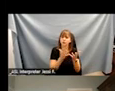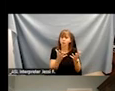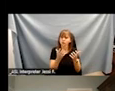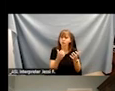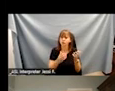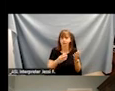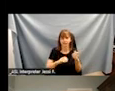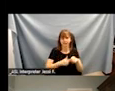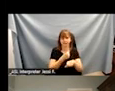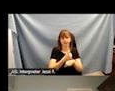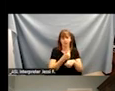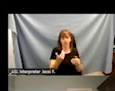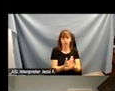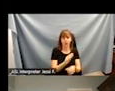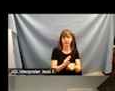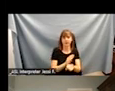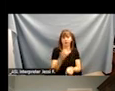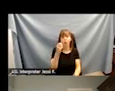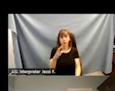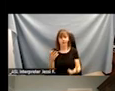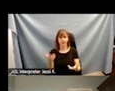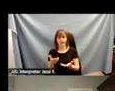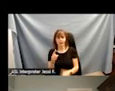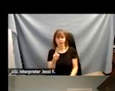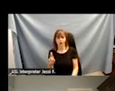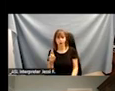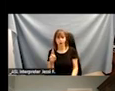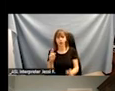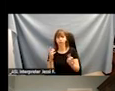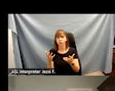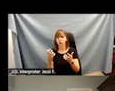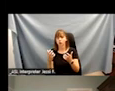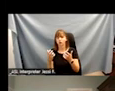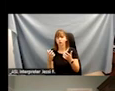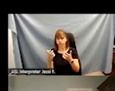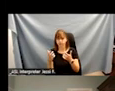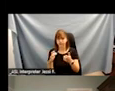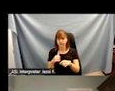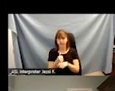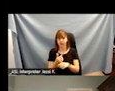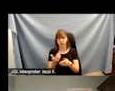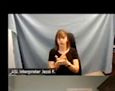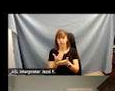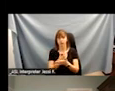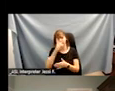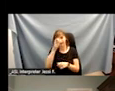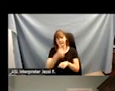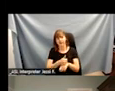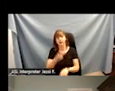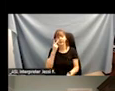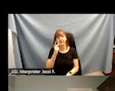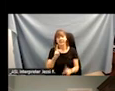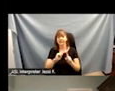within. So we are helping them develop and apply an entrepreneurial mindset. And so I've listed down here the various groups that we work